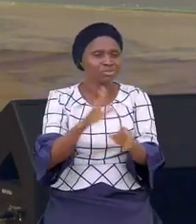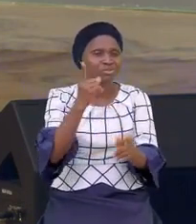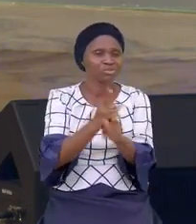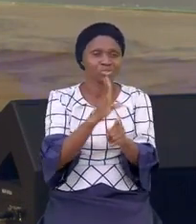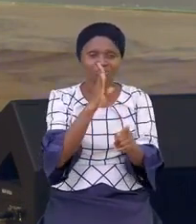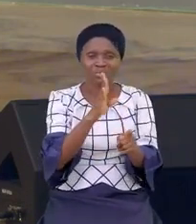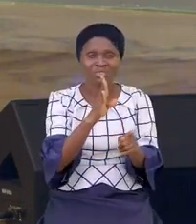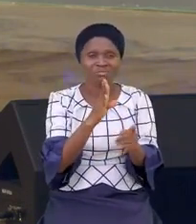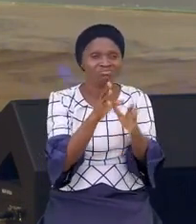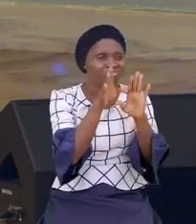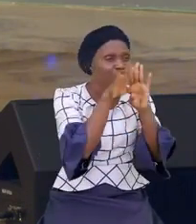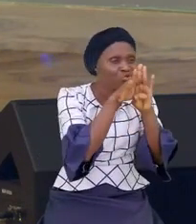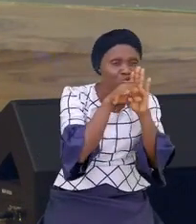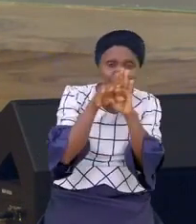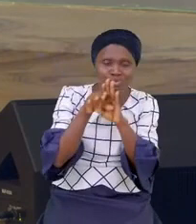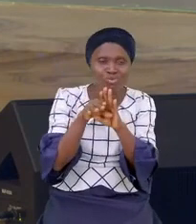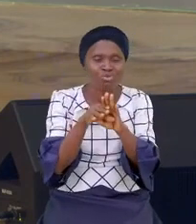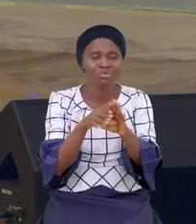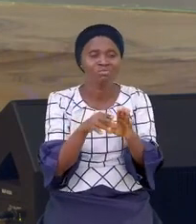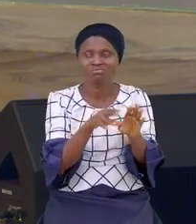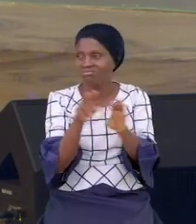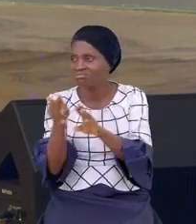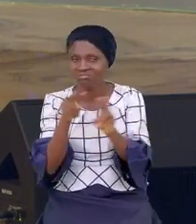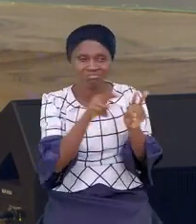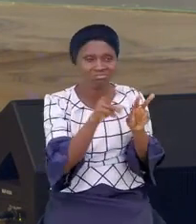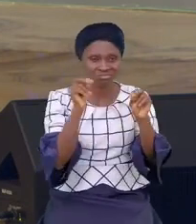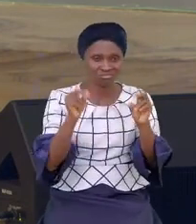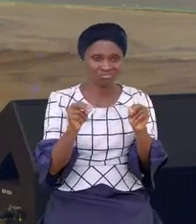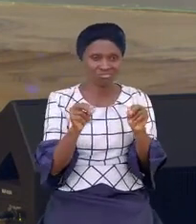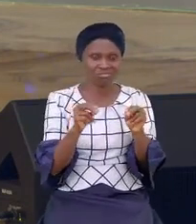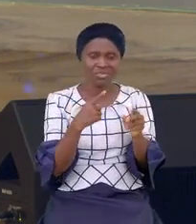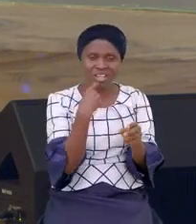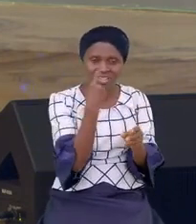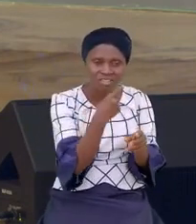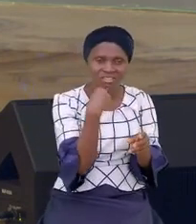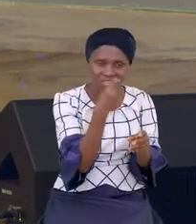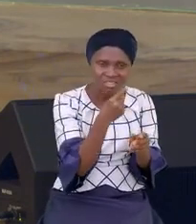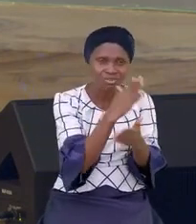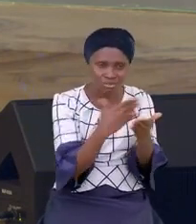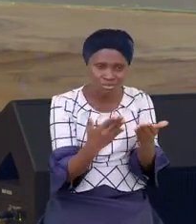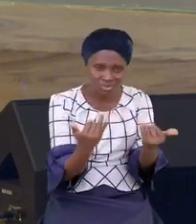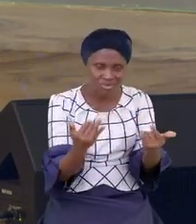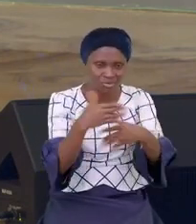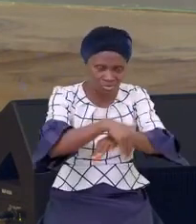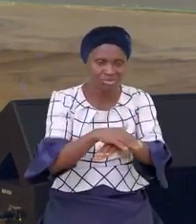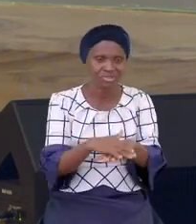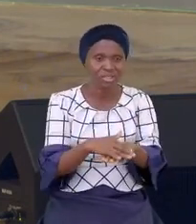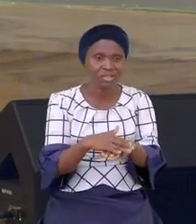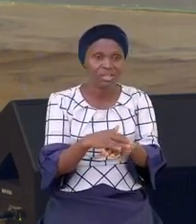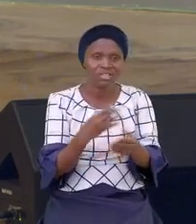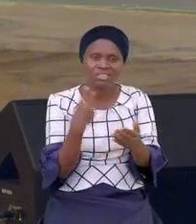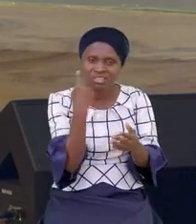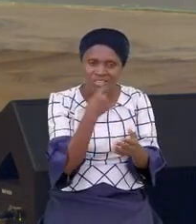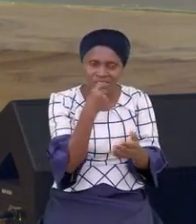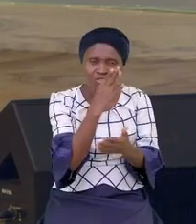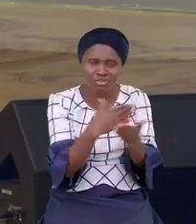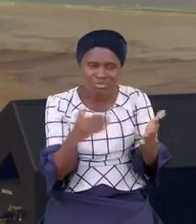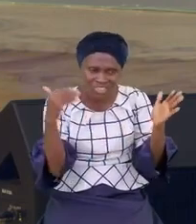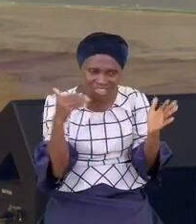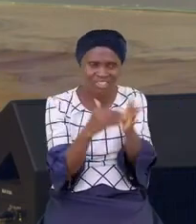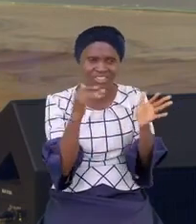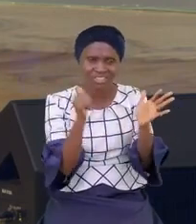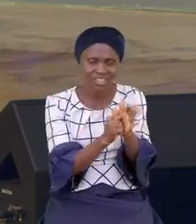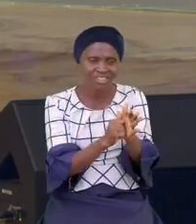here and there, or, you know, doing whatever. Say something tonight. To any mountain, every mountain in your